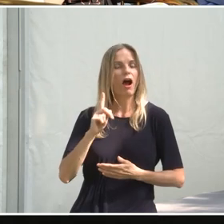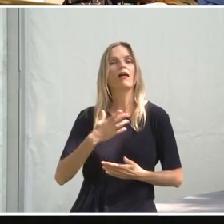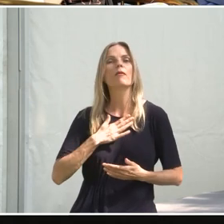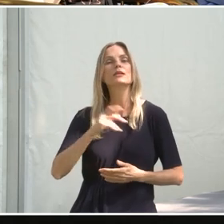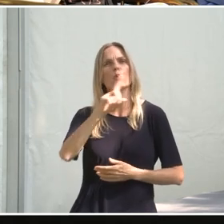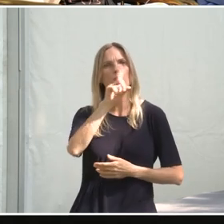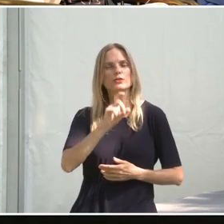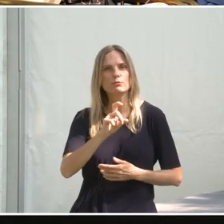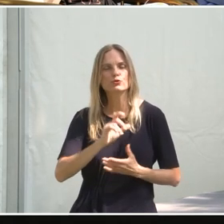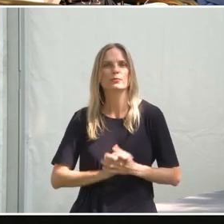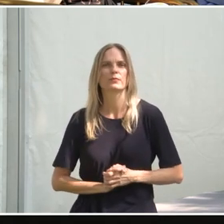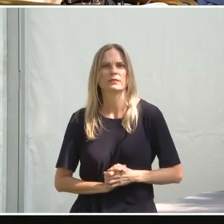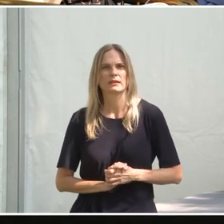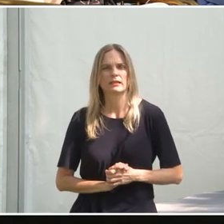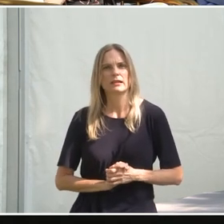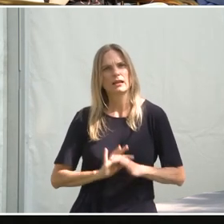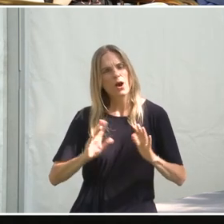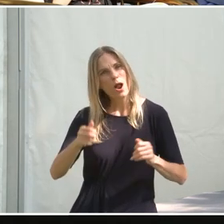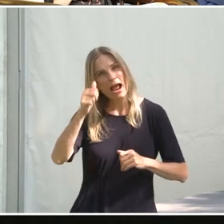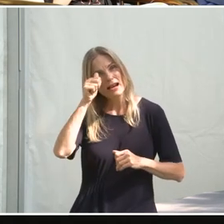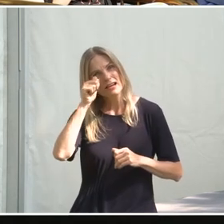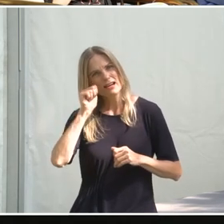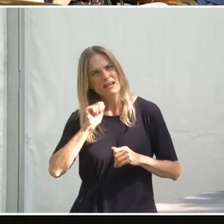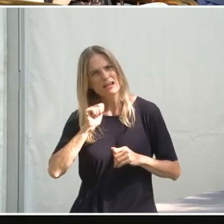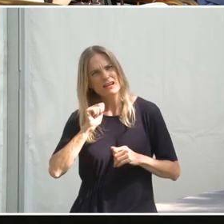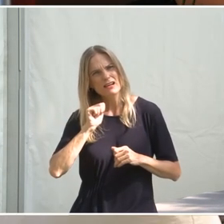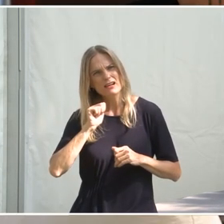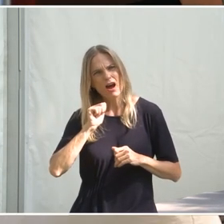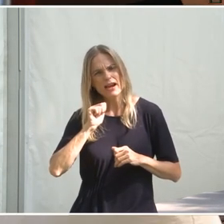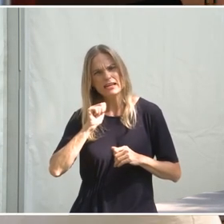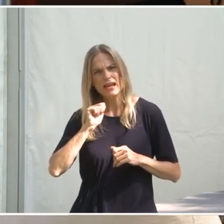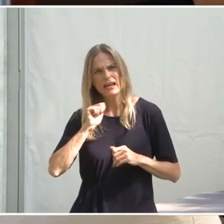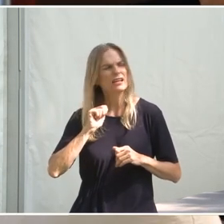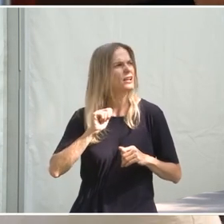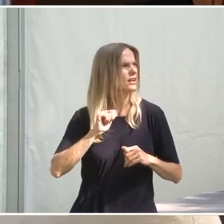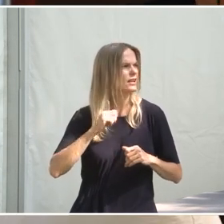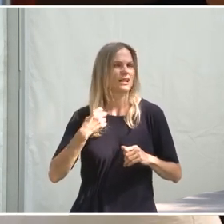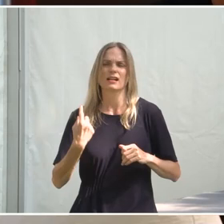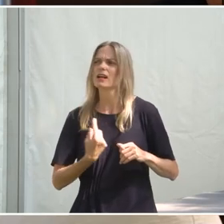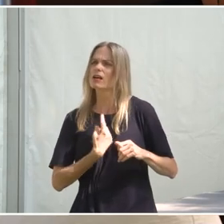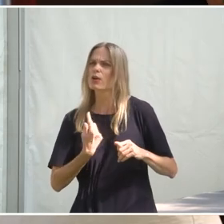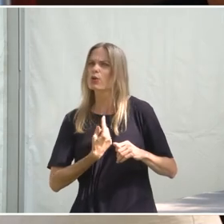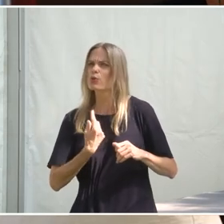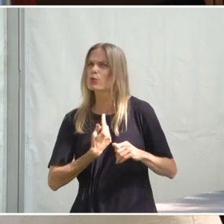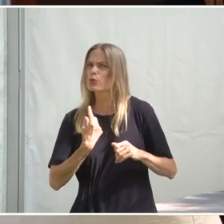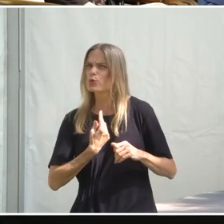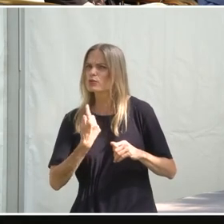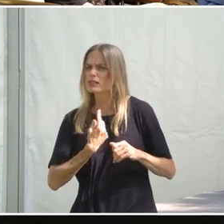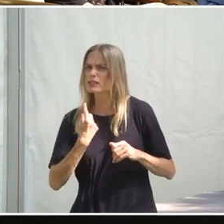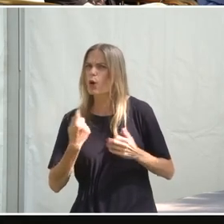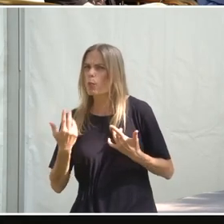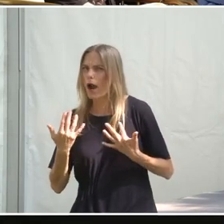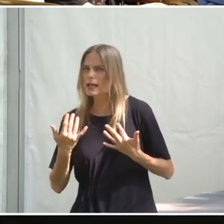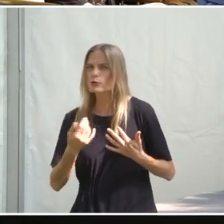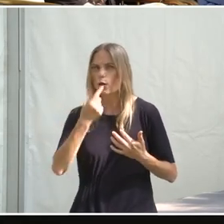would be, how lonely is a woman in a modern masculine world? How lonely is a woman in a masculine world? Oh,